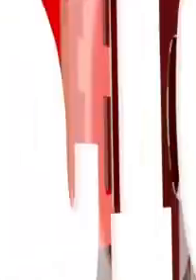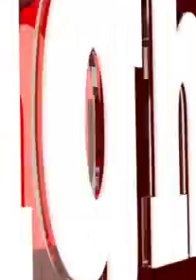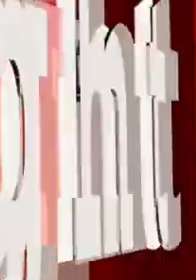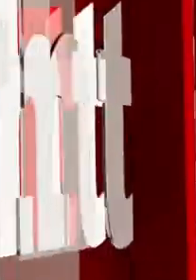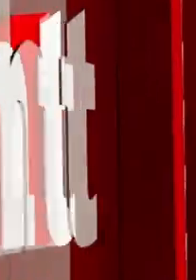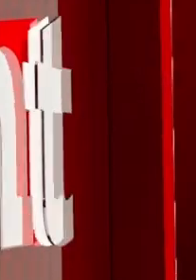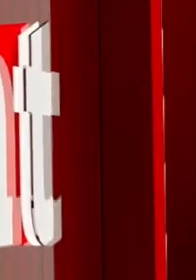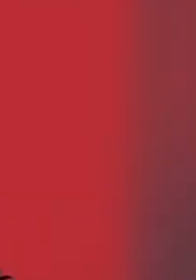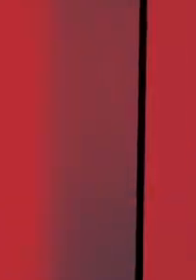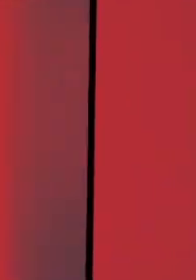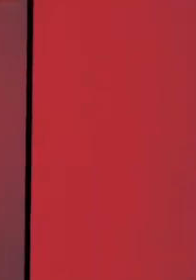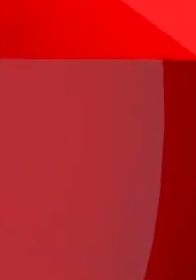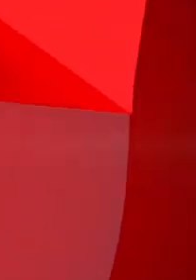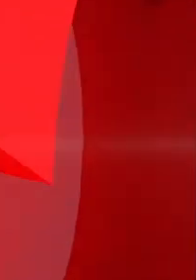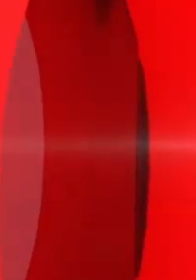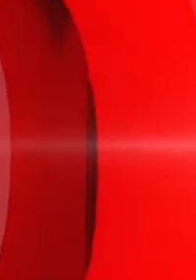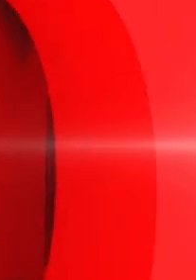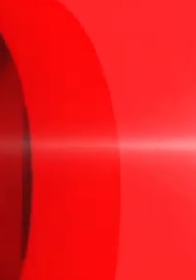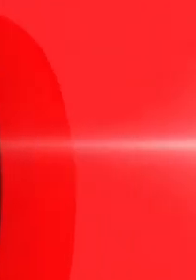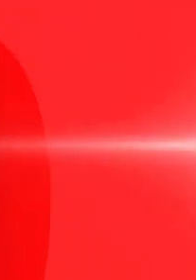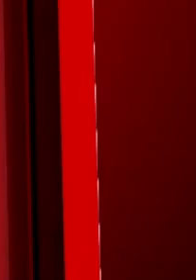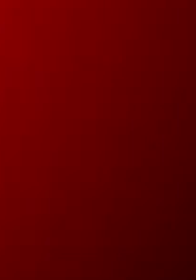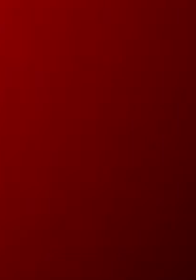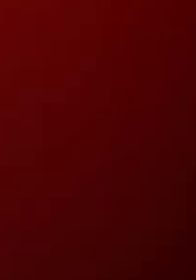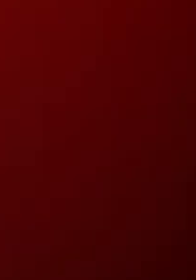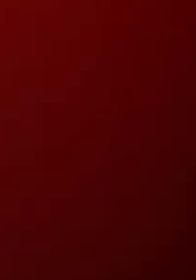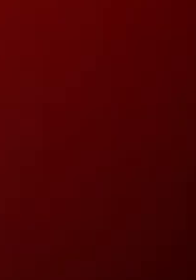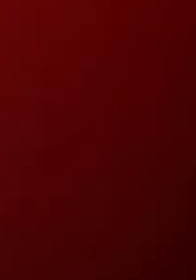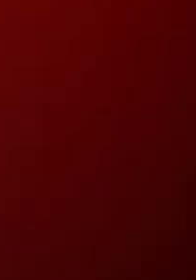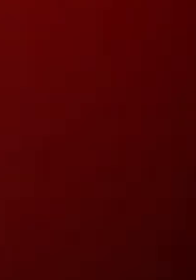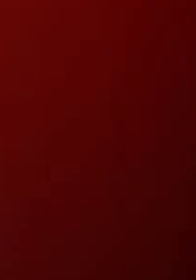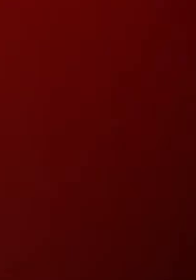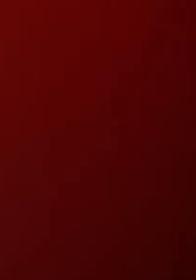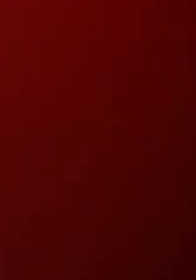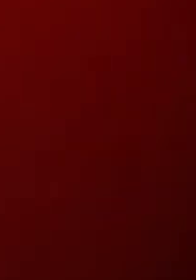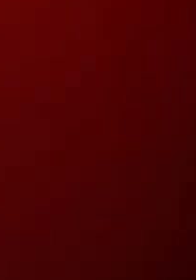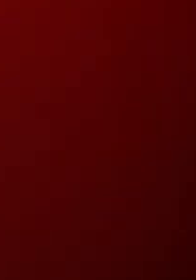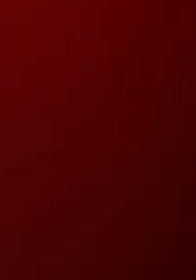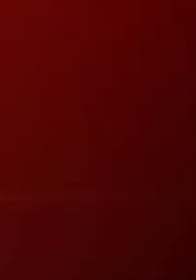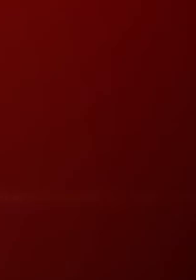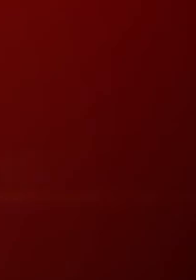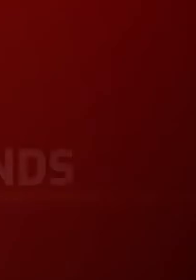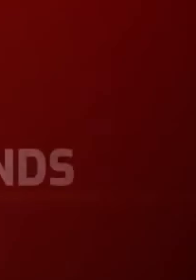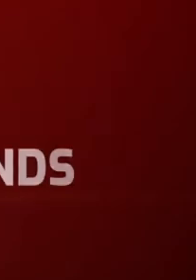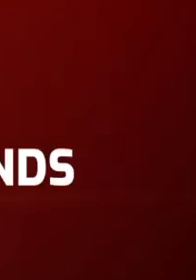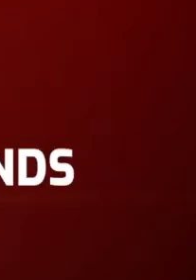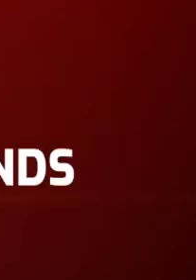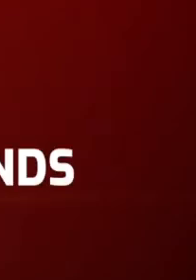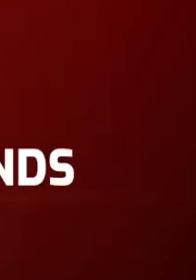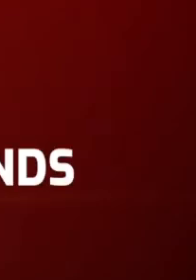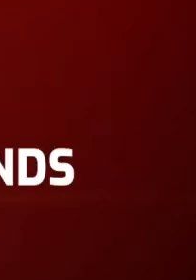Insights from the world's best medical minds. You are watching TheRightDoctors.com.